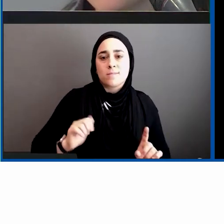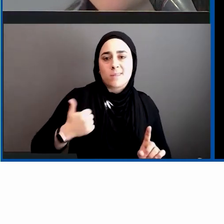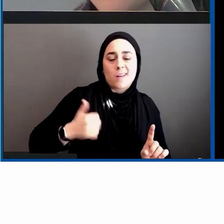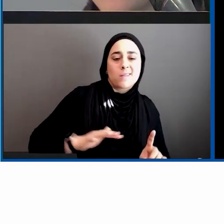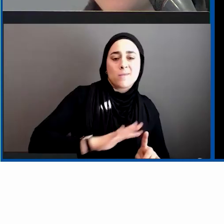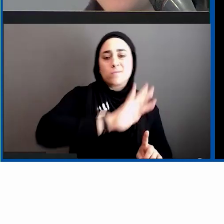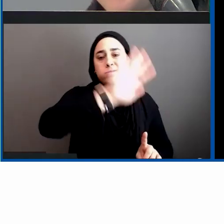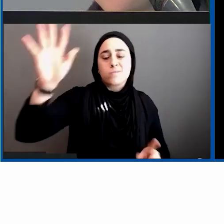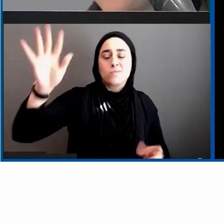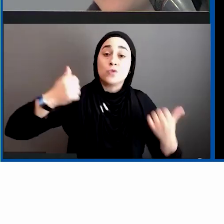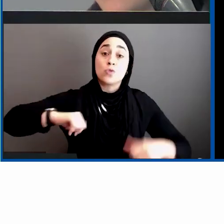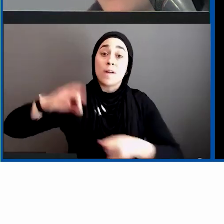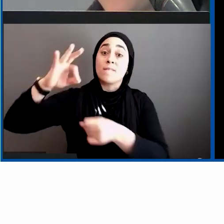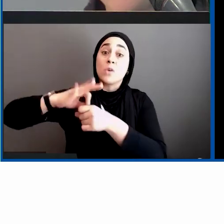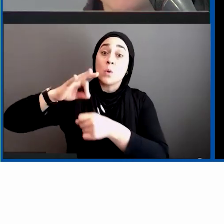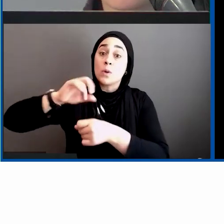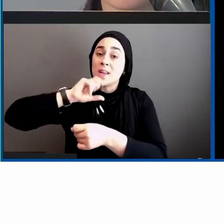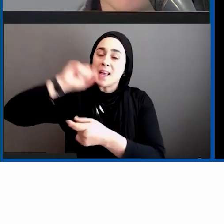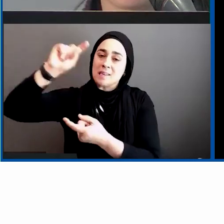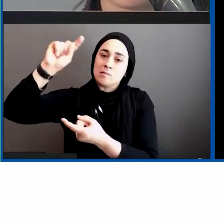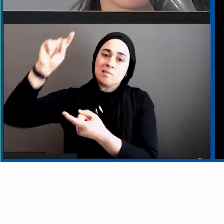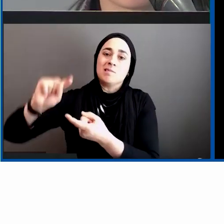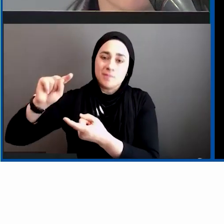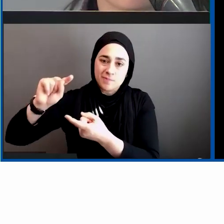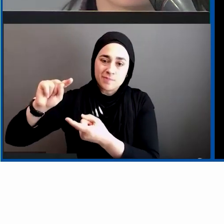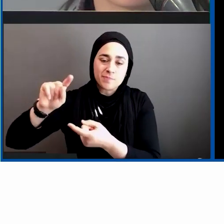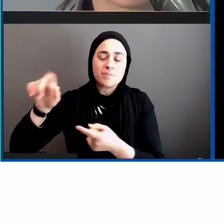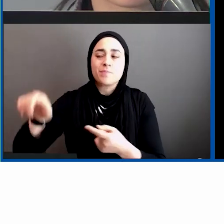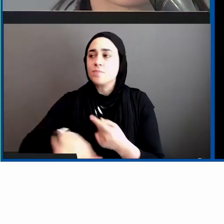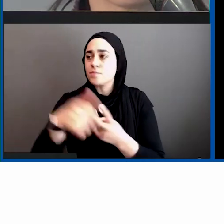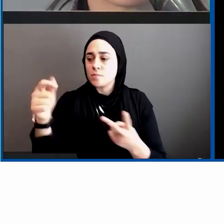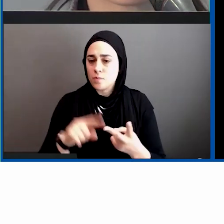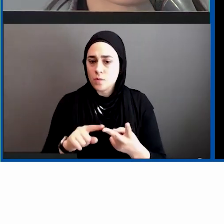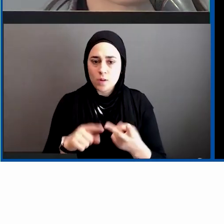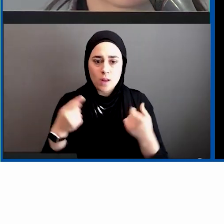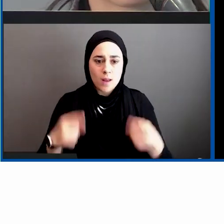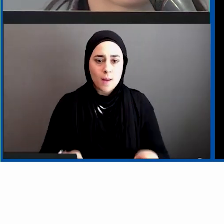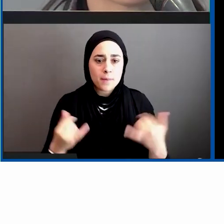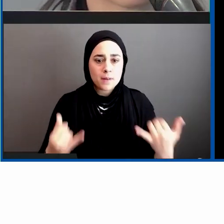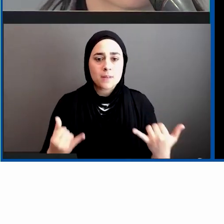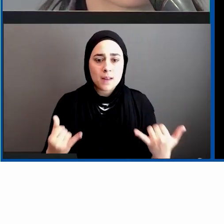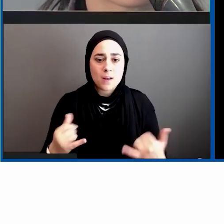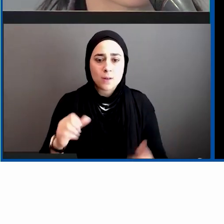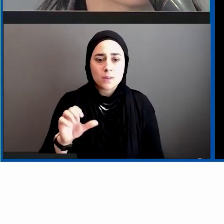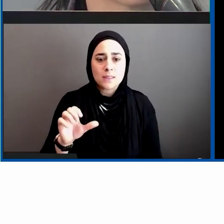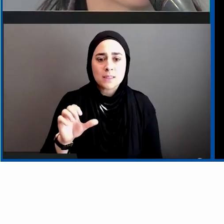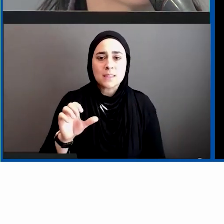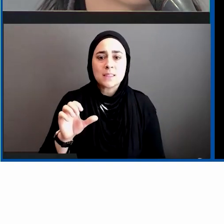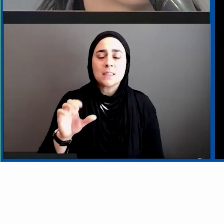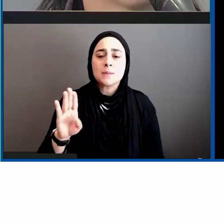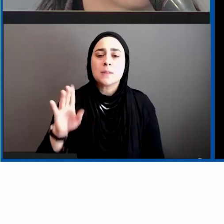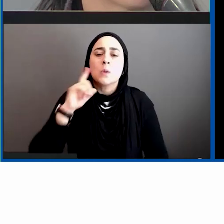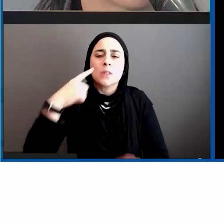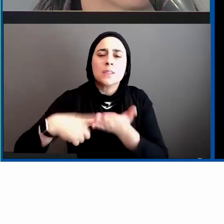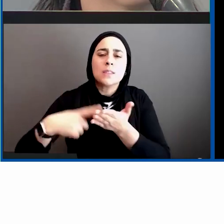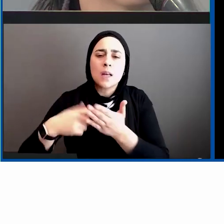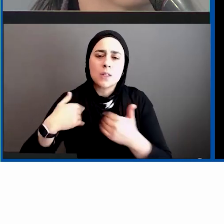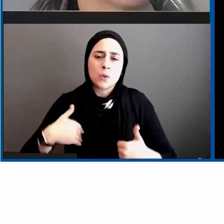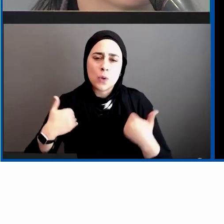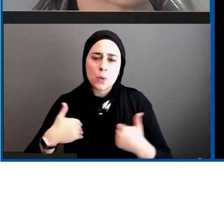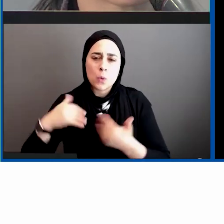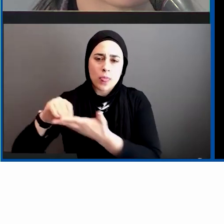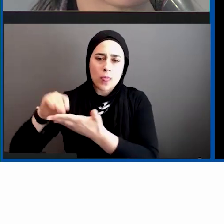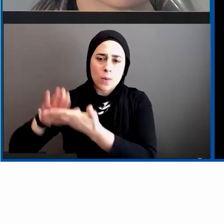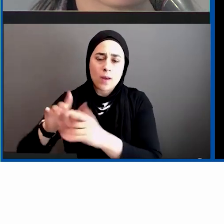age lowered. And then the other one that's just happening now is CB. So we'll talk about youth records in a little bit, but